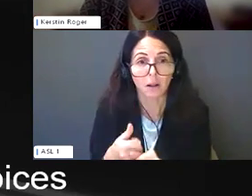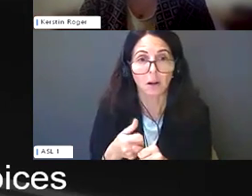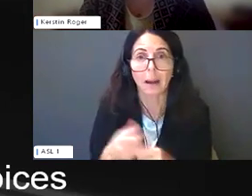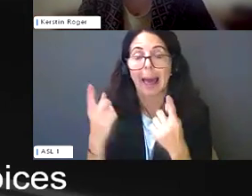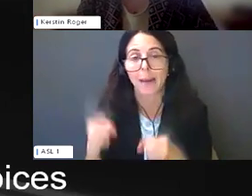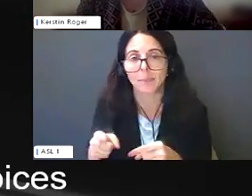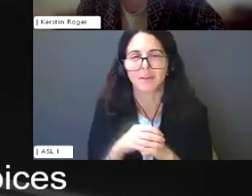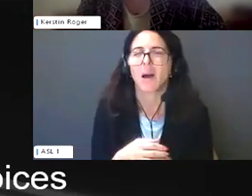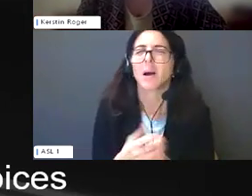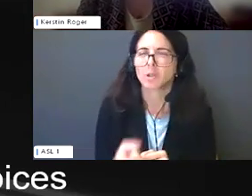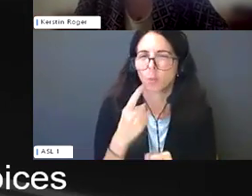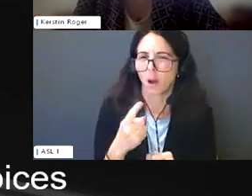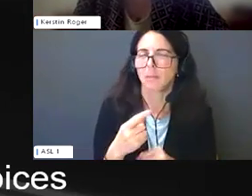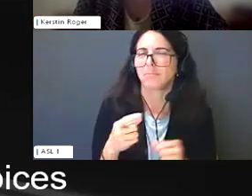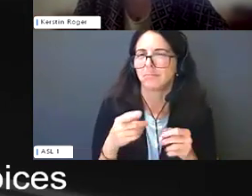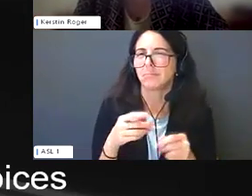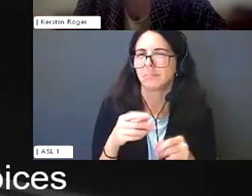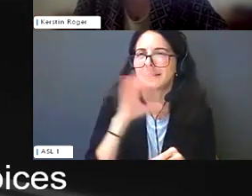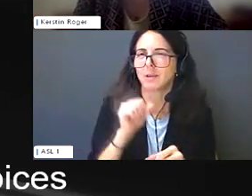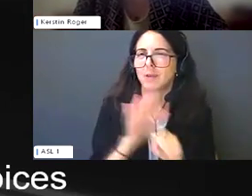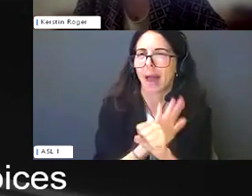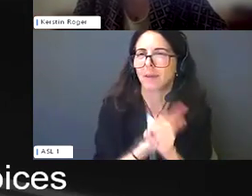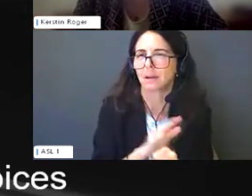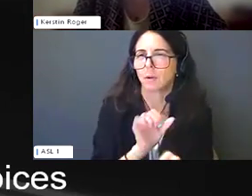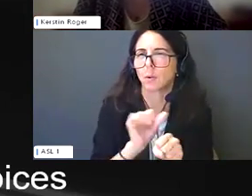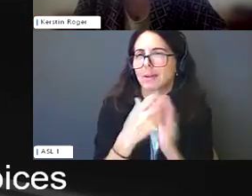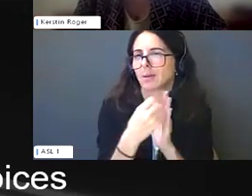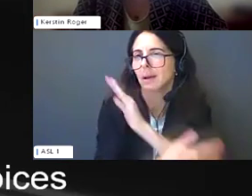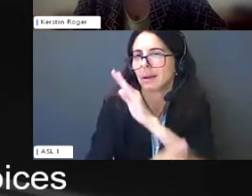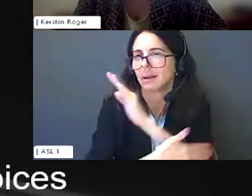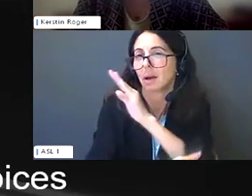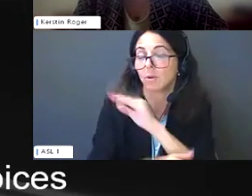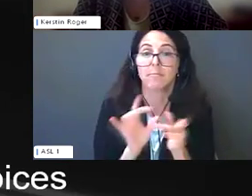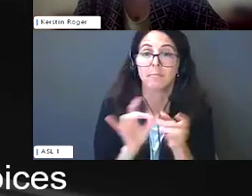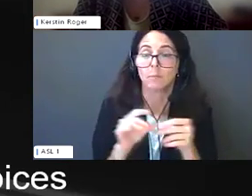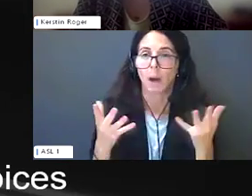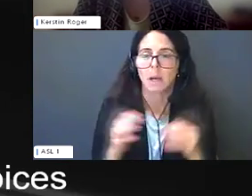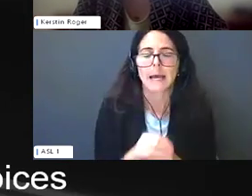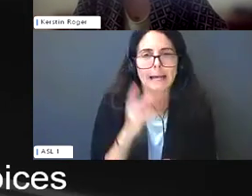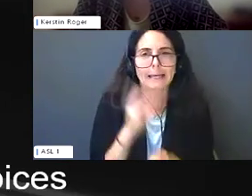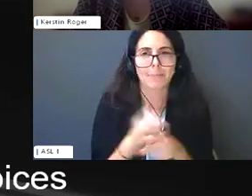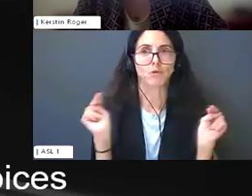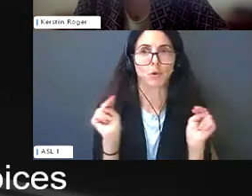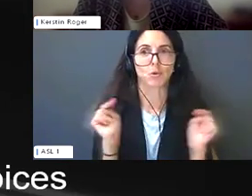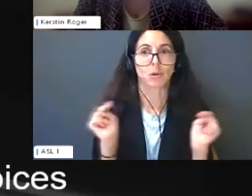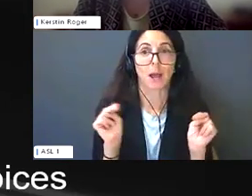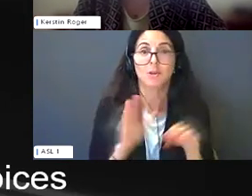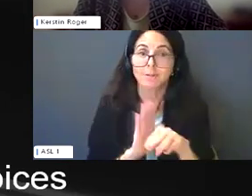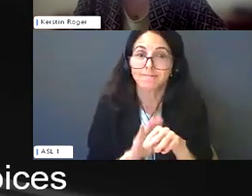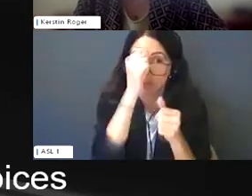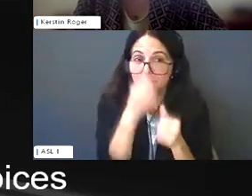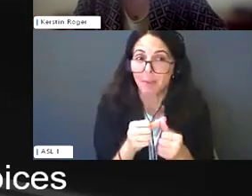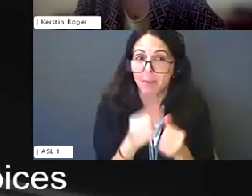seniors advocate mentioned trying to remain non-judgmental and keep reminding them that they have choices, that